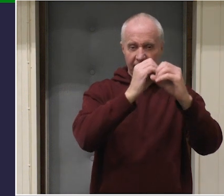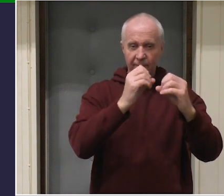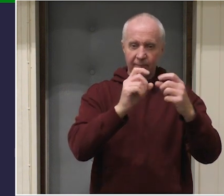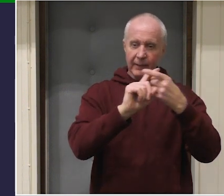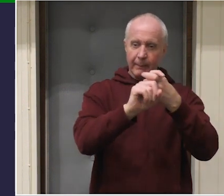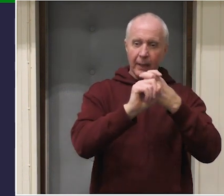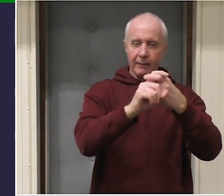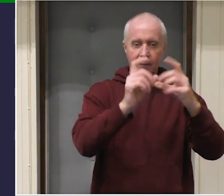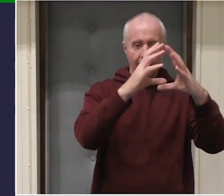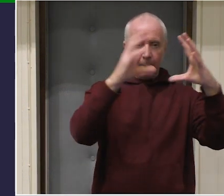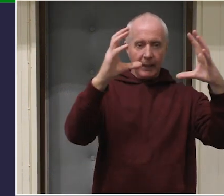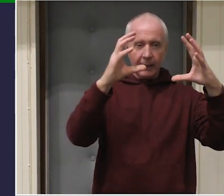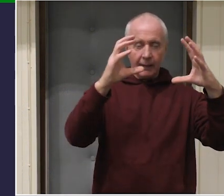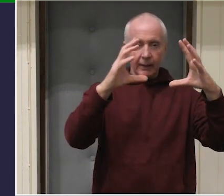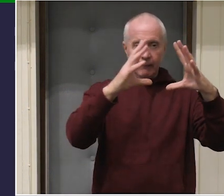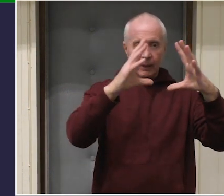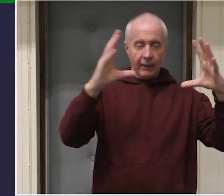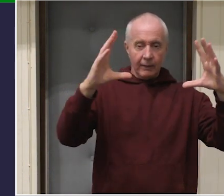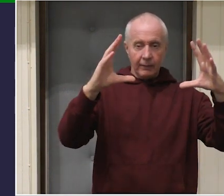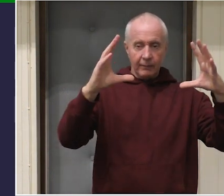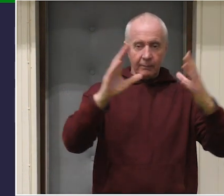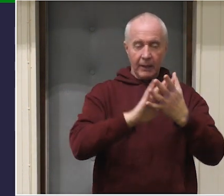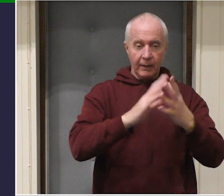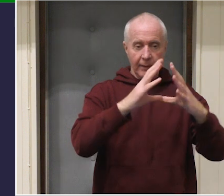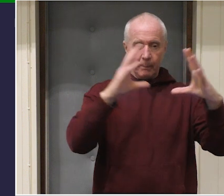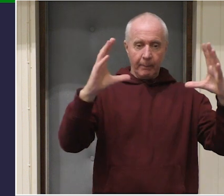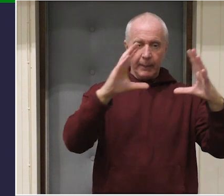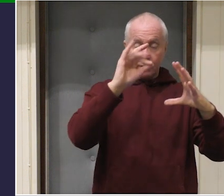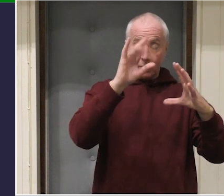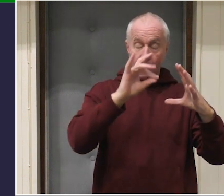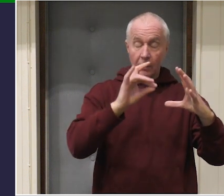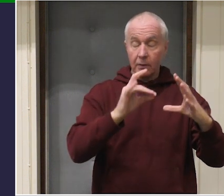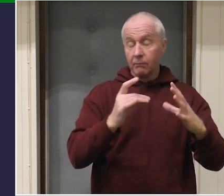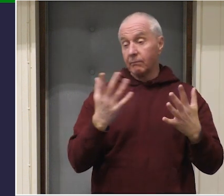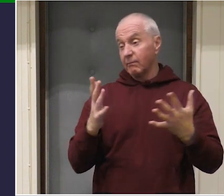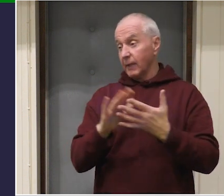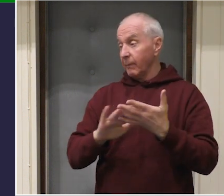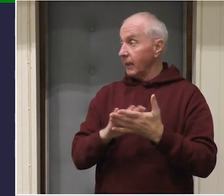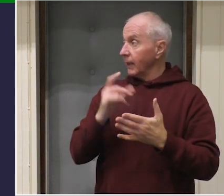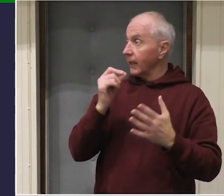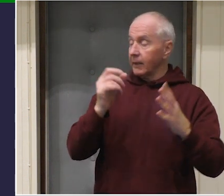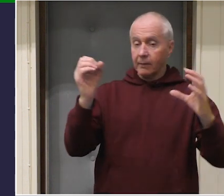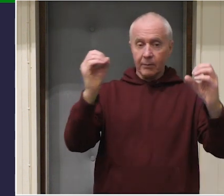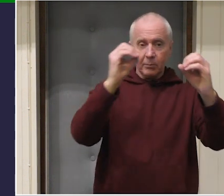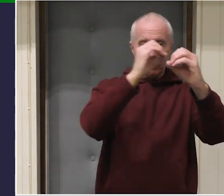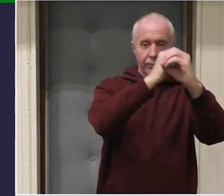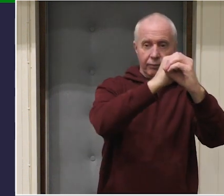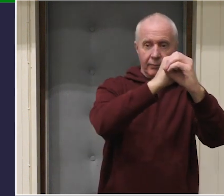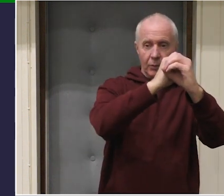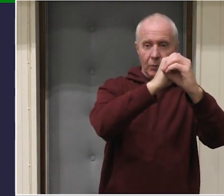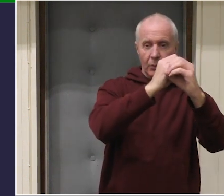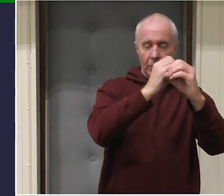are. So if I have wider eclipses, that means bigger stars. And therefore, I can use these eclipses to measure the size of my